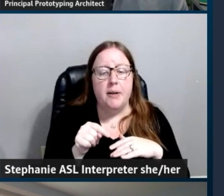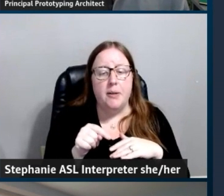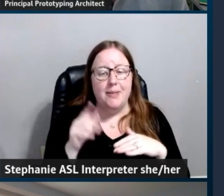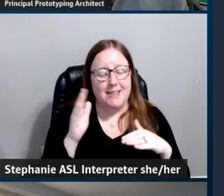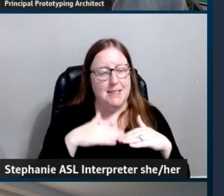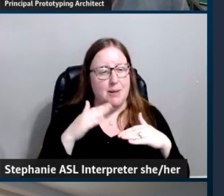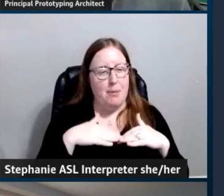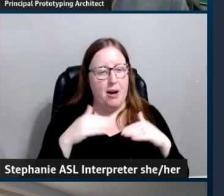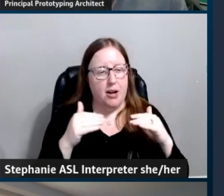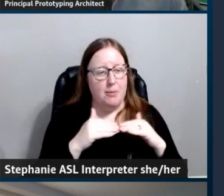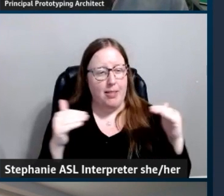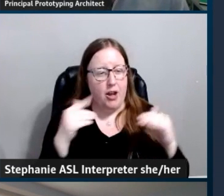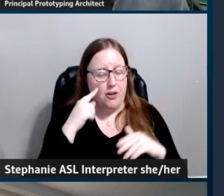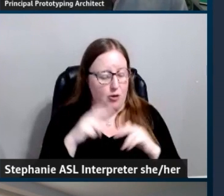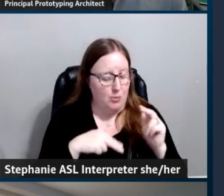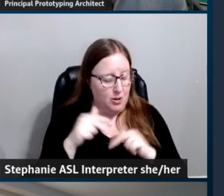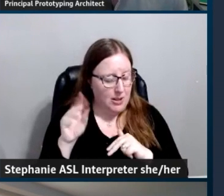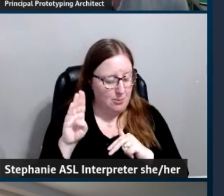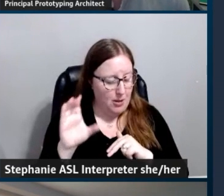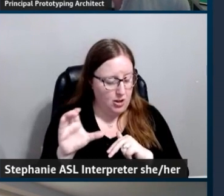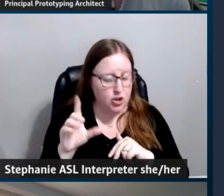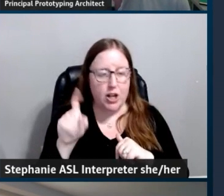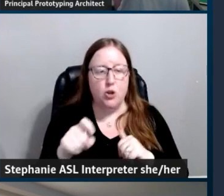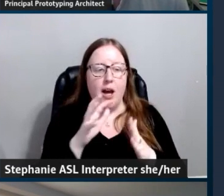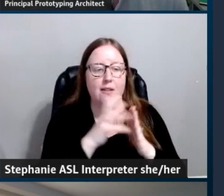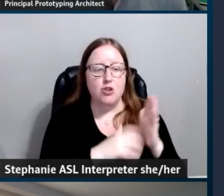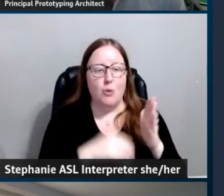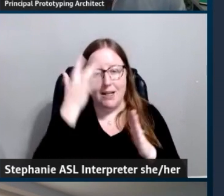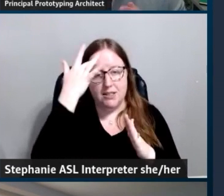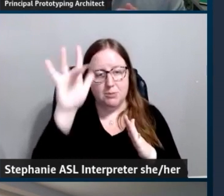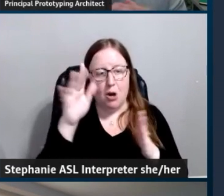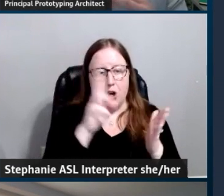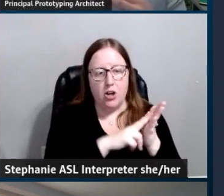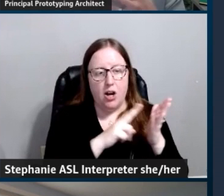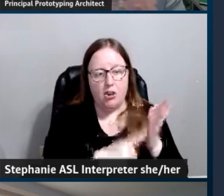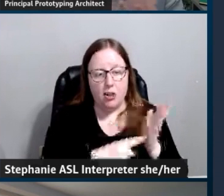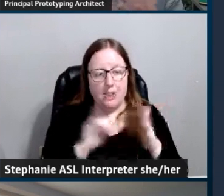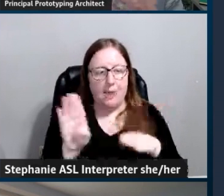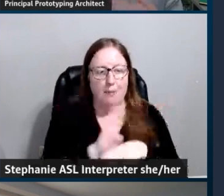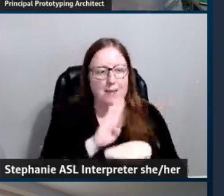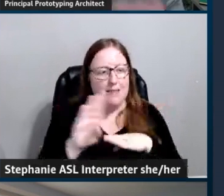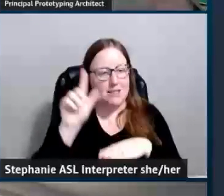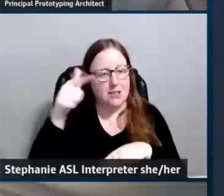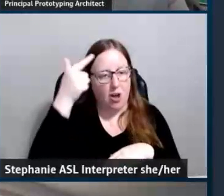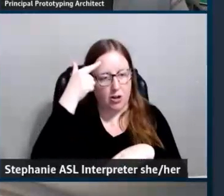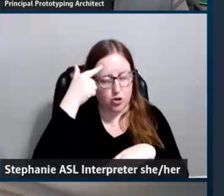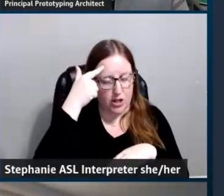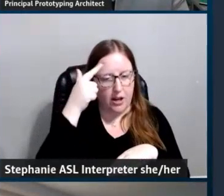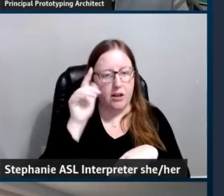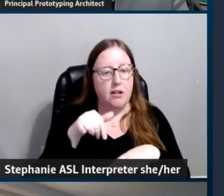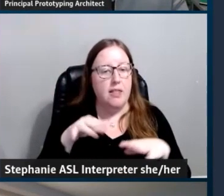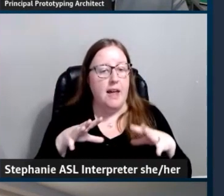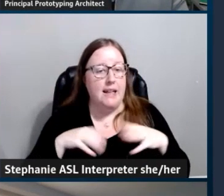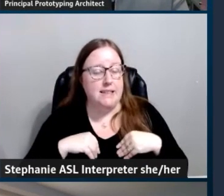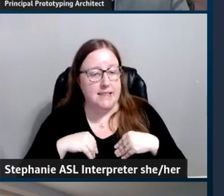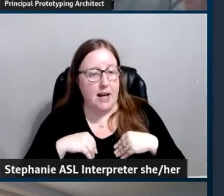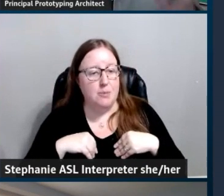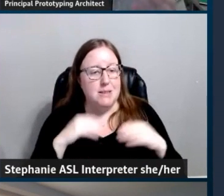layer of building on blockchain, is you have to write smart contracts. This is the business logic that essentially accepts